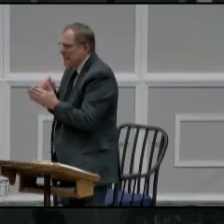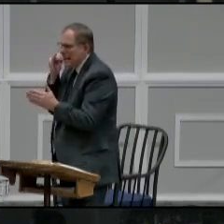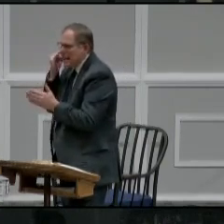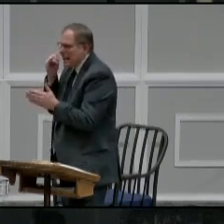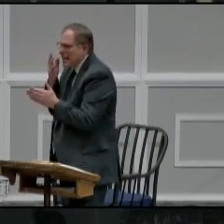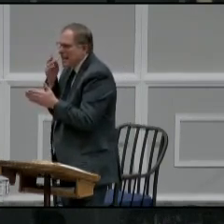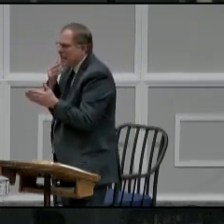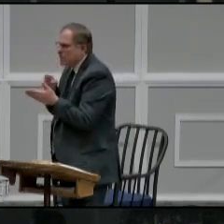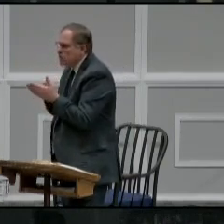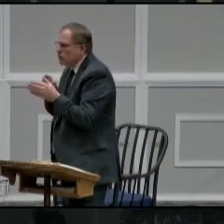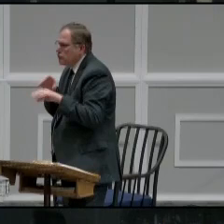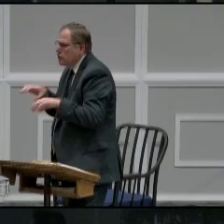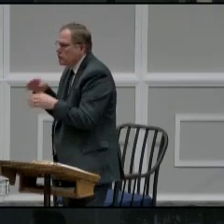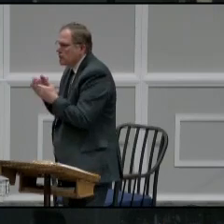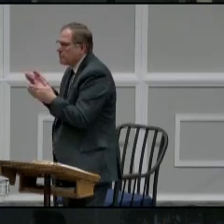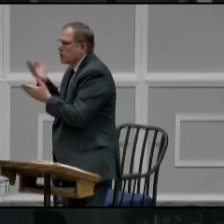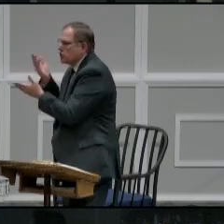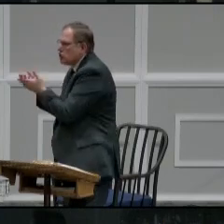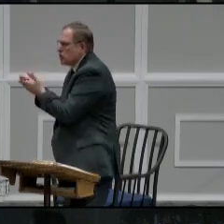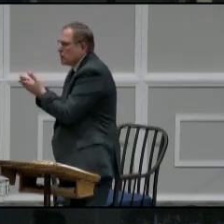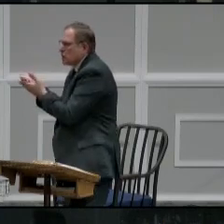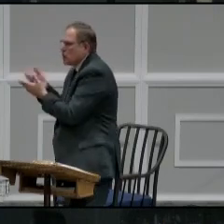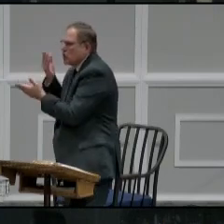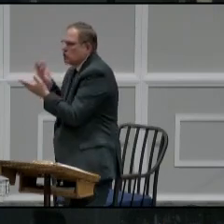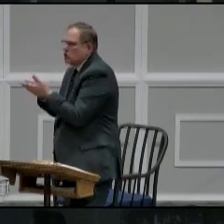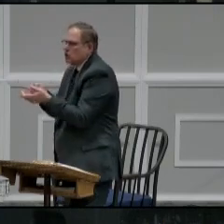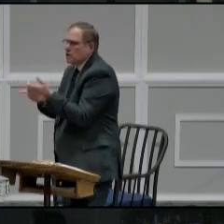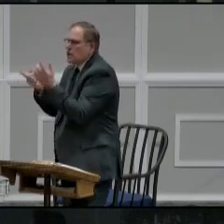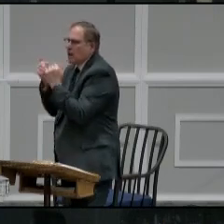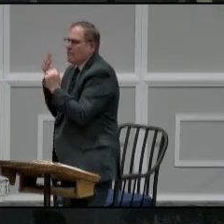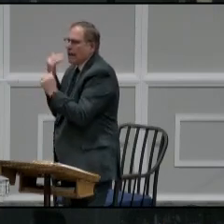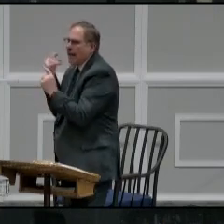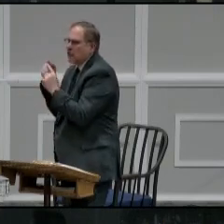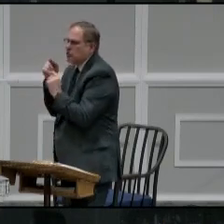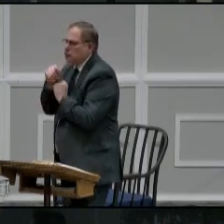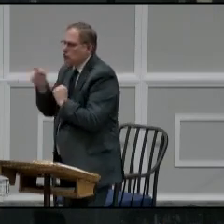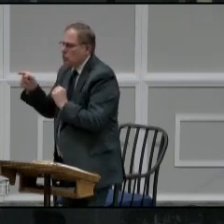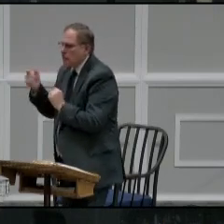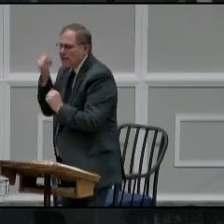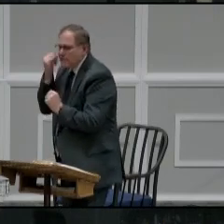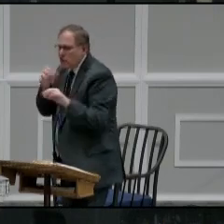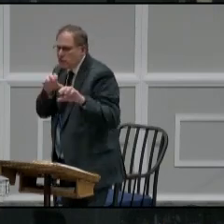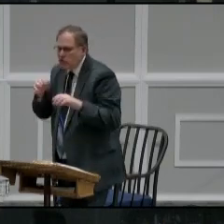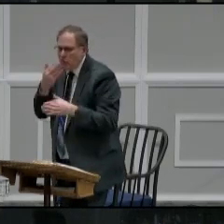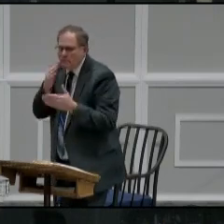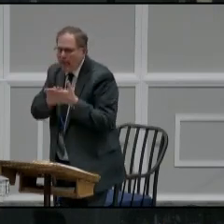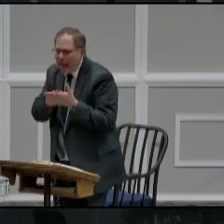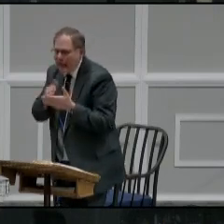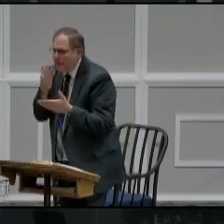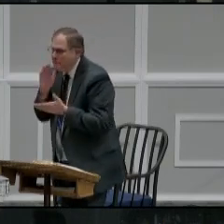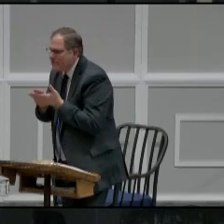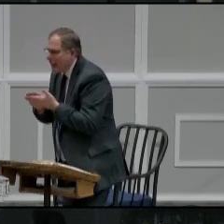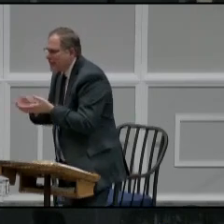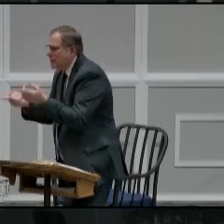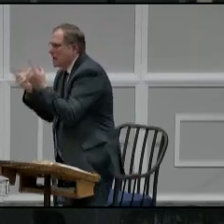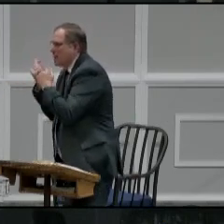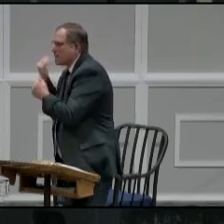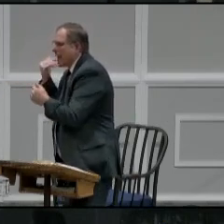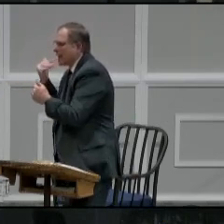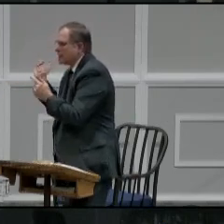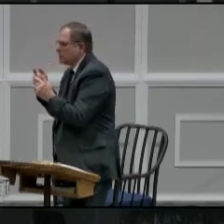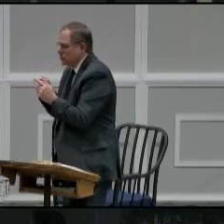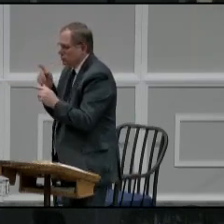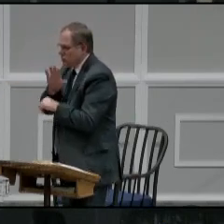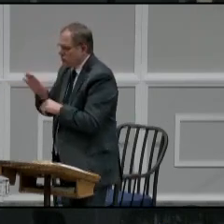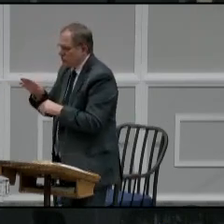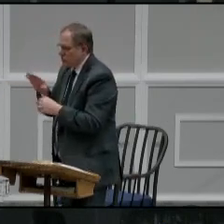you off their porch, perhaps. But they would just be very kind to you. And they would take Jesus and they would just kind of throw him on top of this big pile